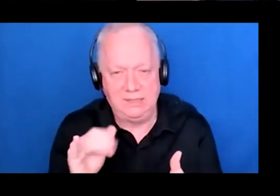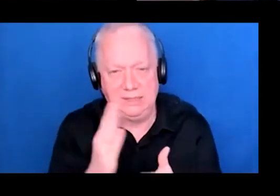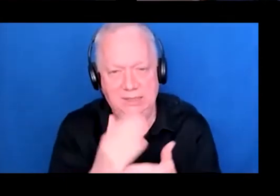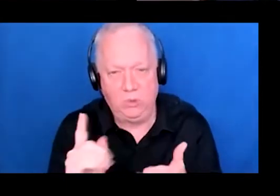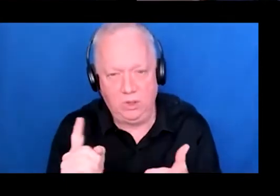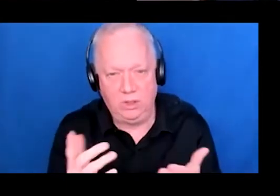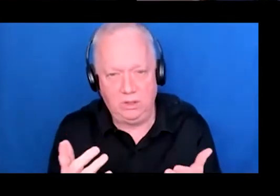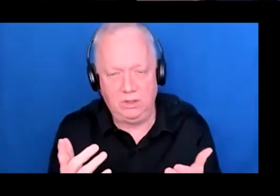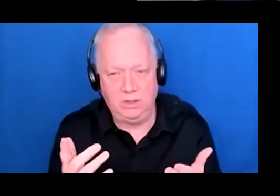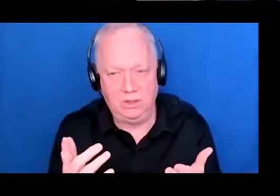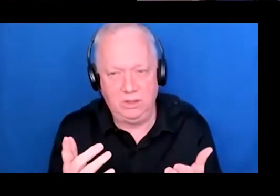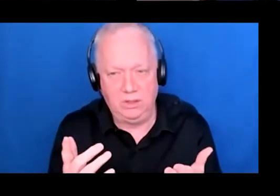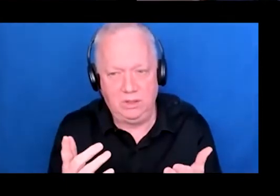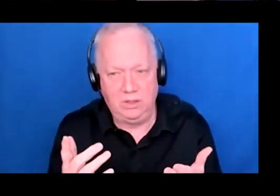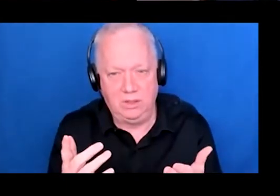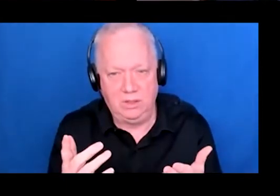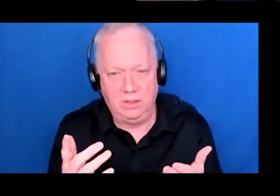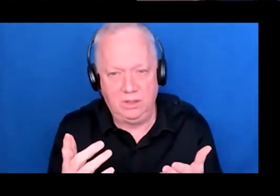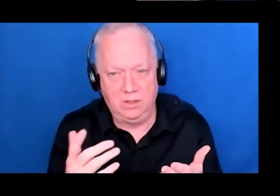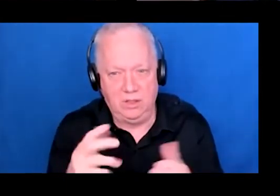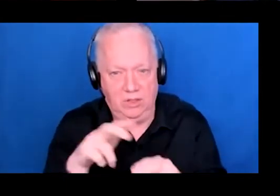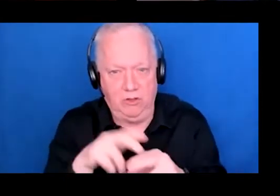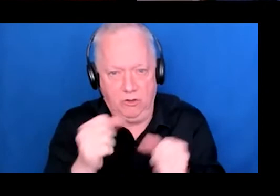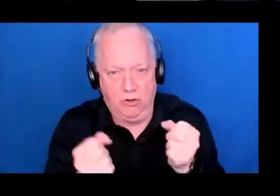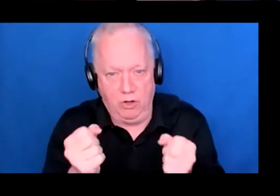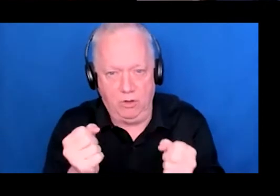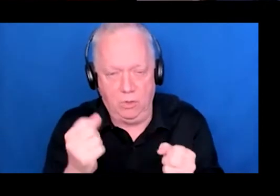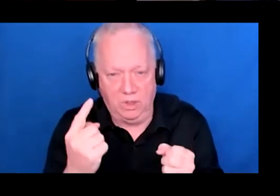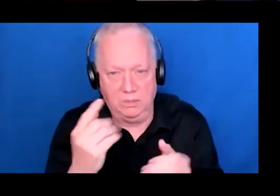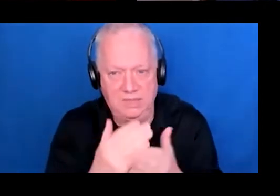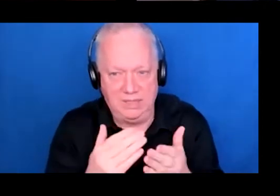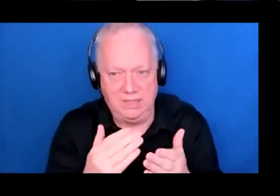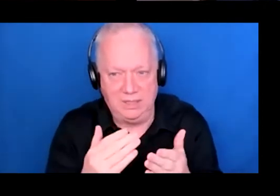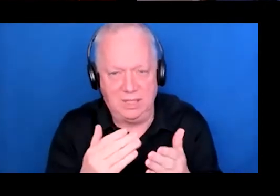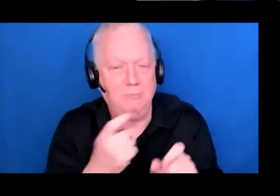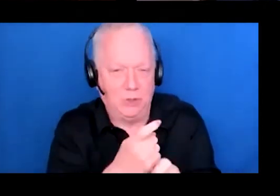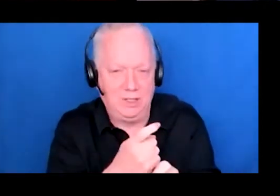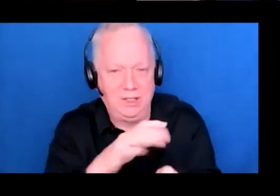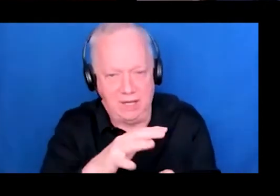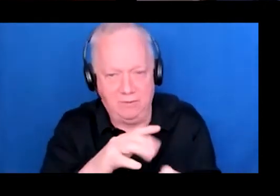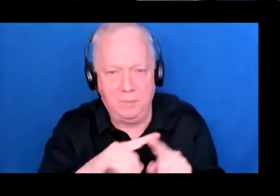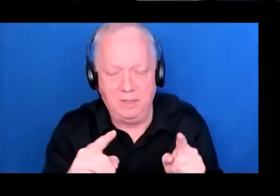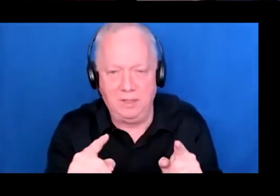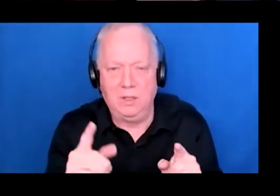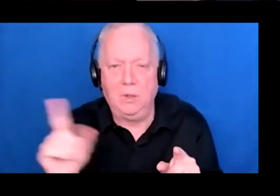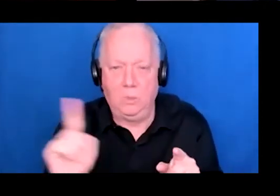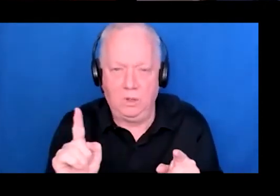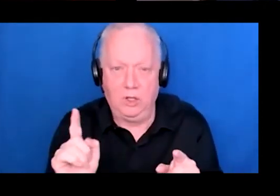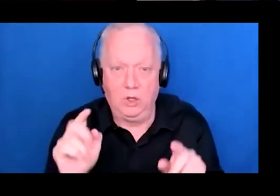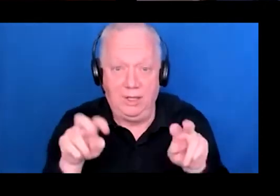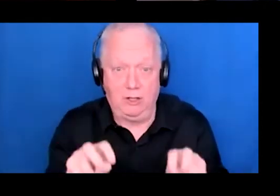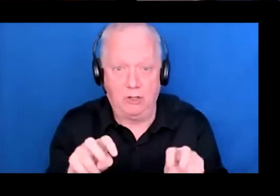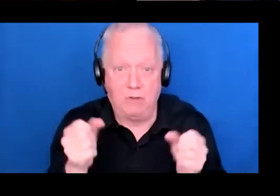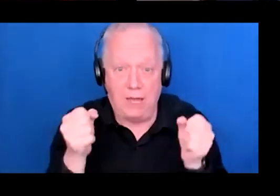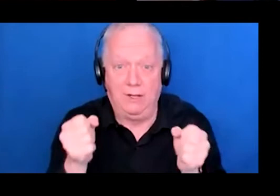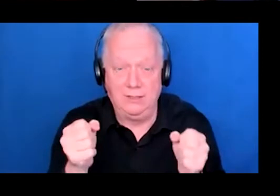where the person's dying in their car. There's that one scene that I'm joking kind of, but where the sort of they're in the car driving